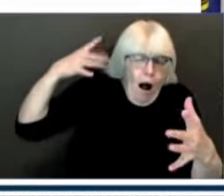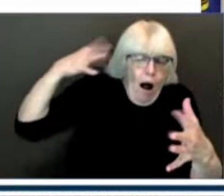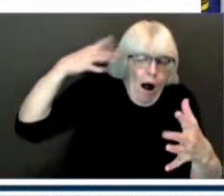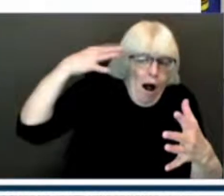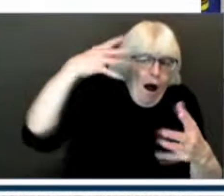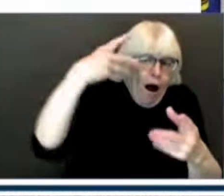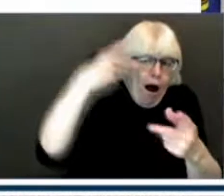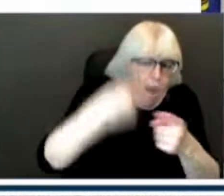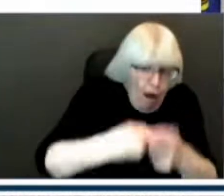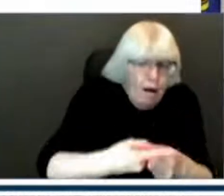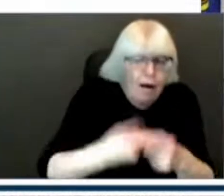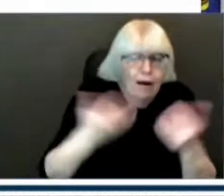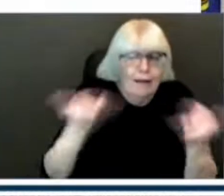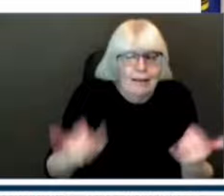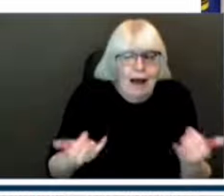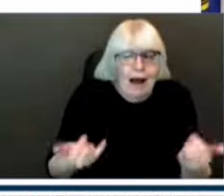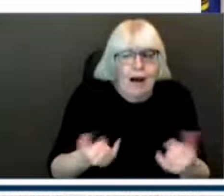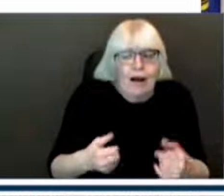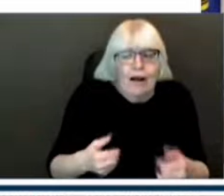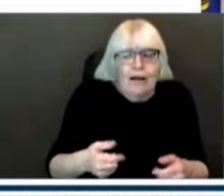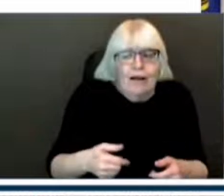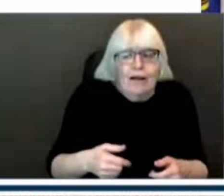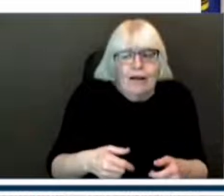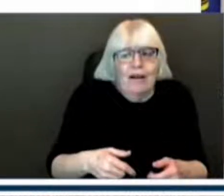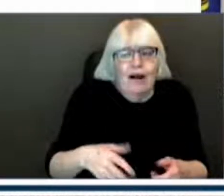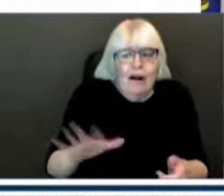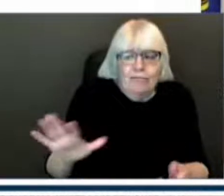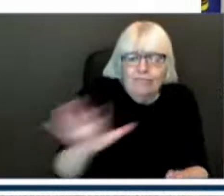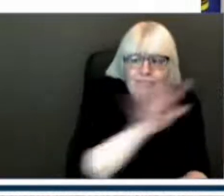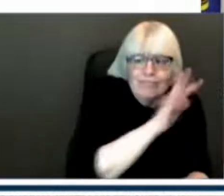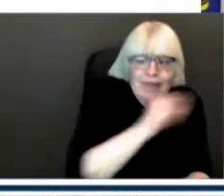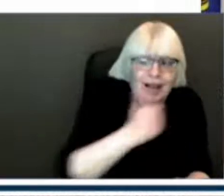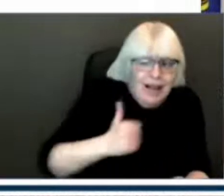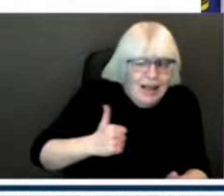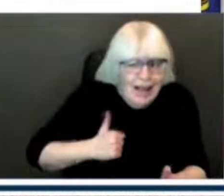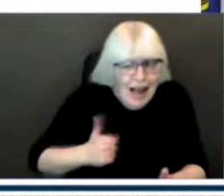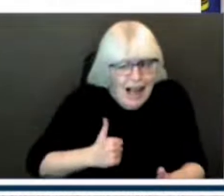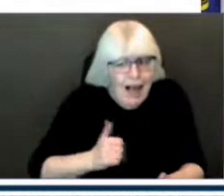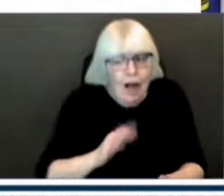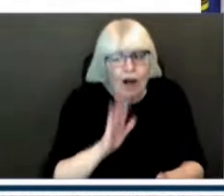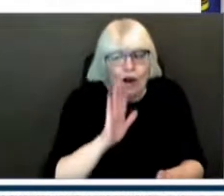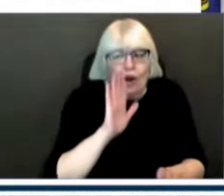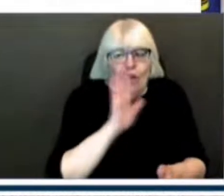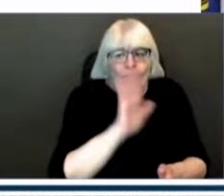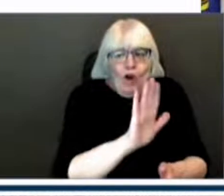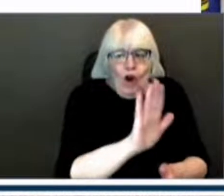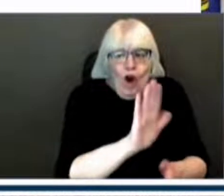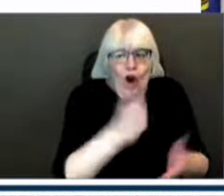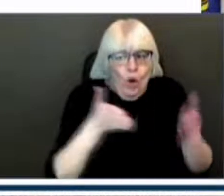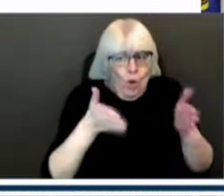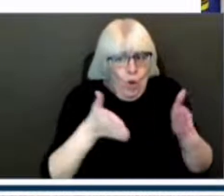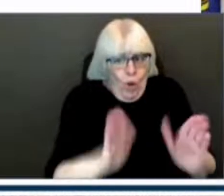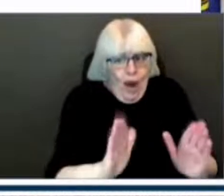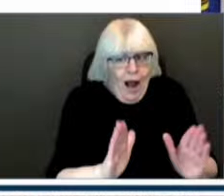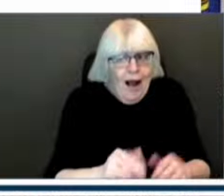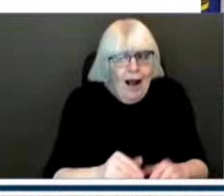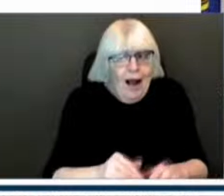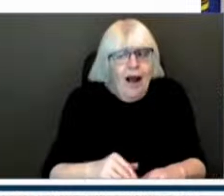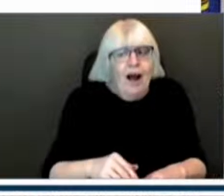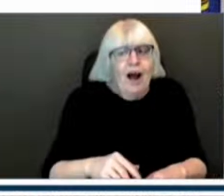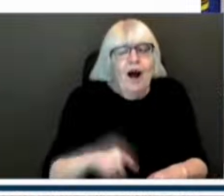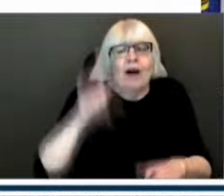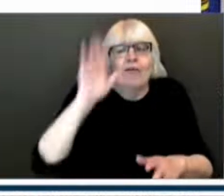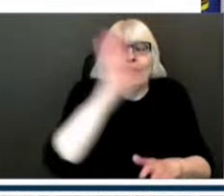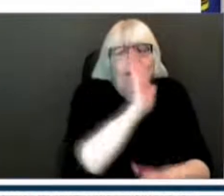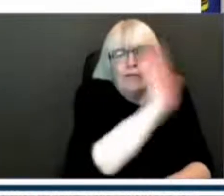bit philosophically about the difference of your approach and, say, the approach of your colleague in Manitoba, a province of similar